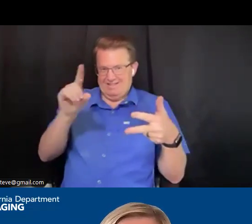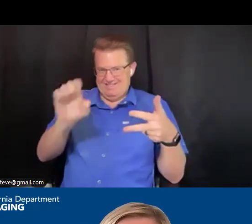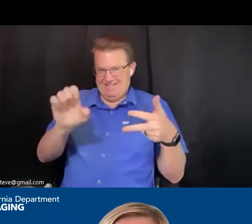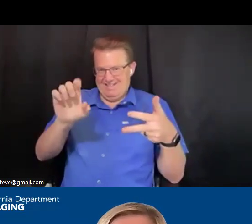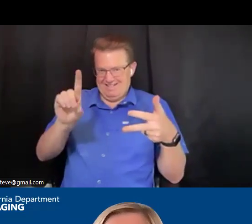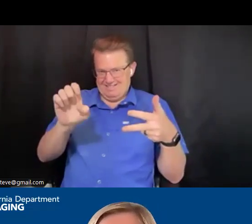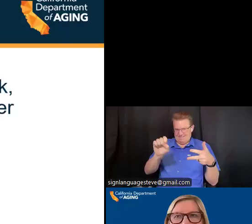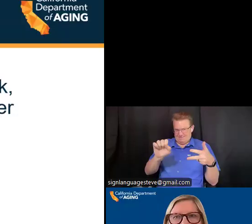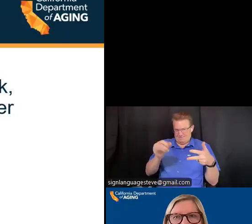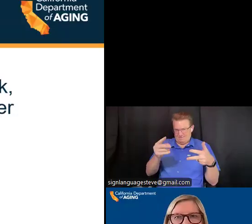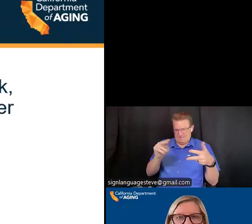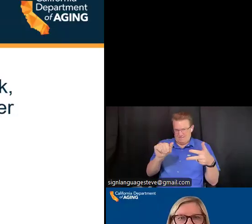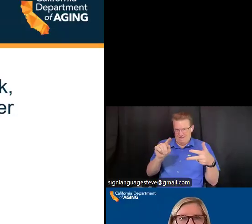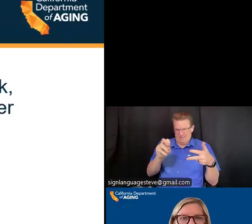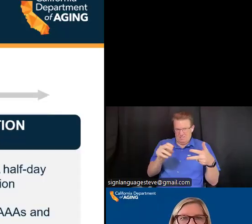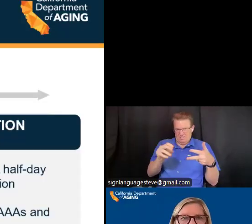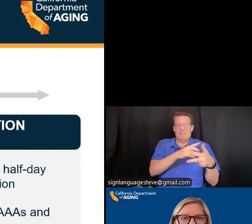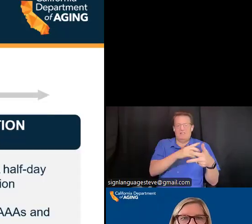the IFF. Next slide.